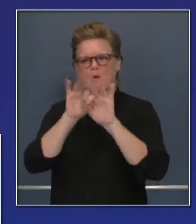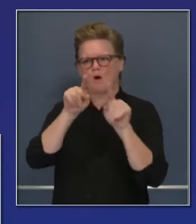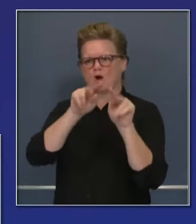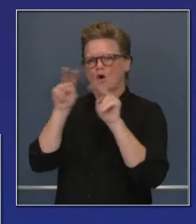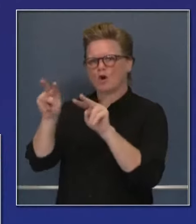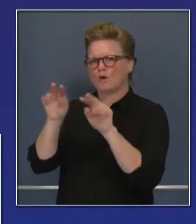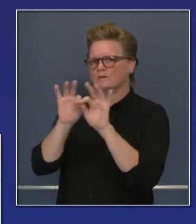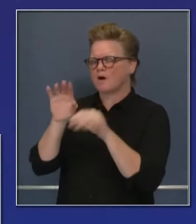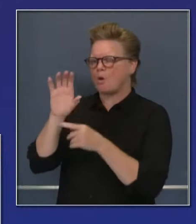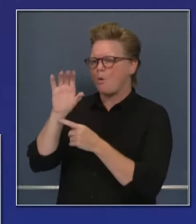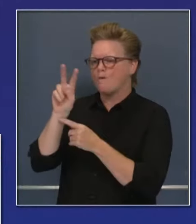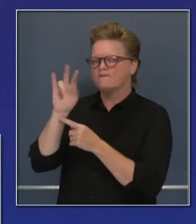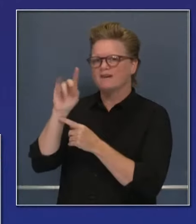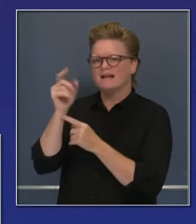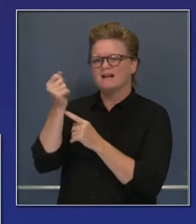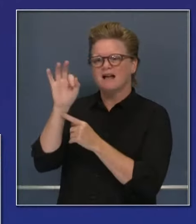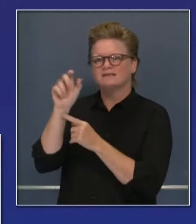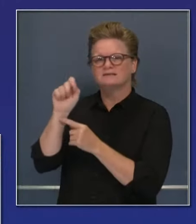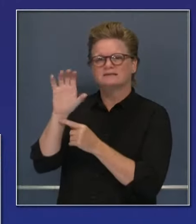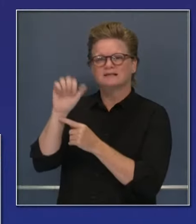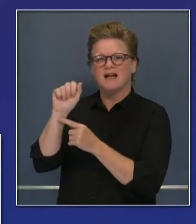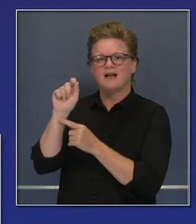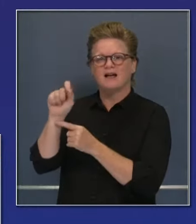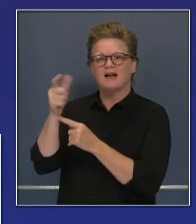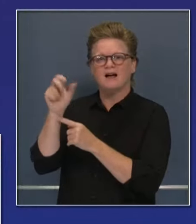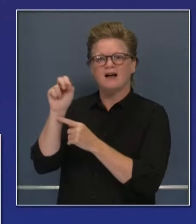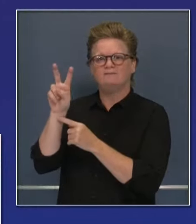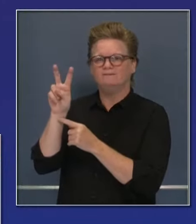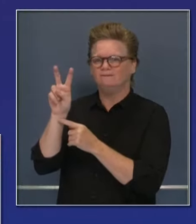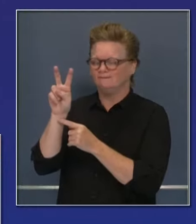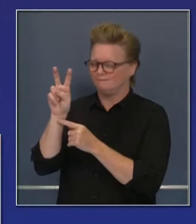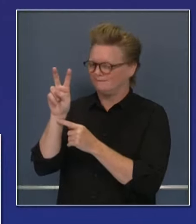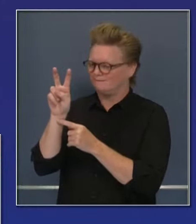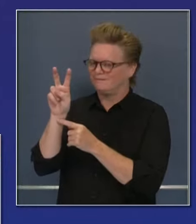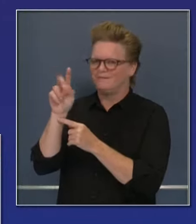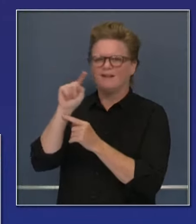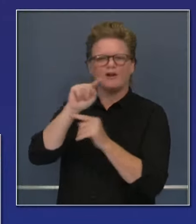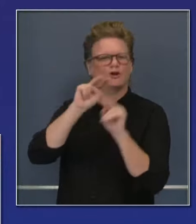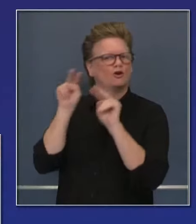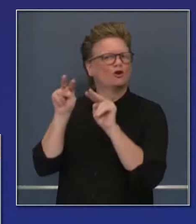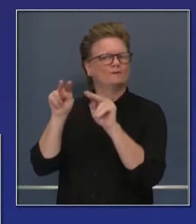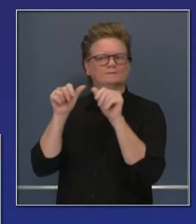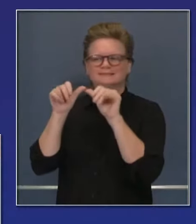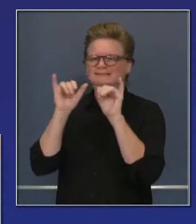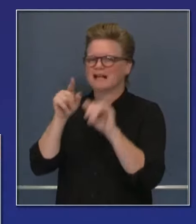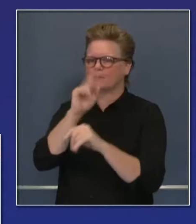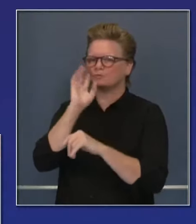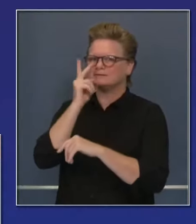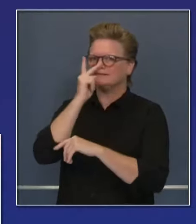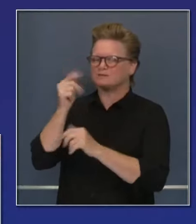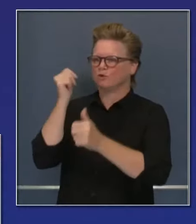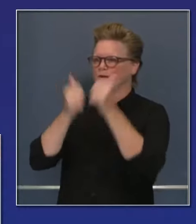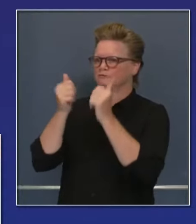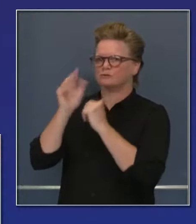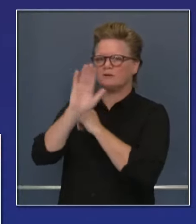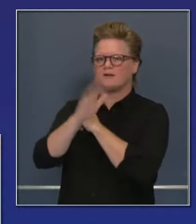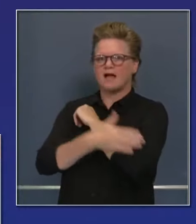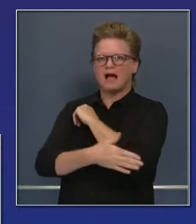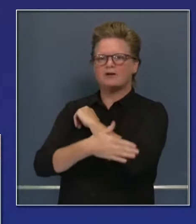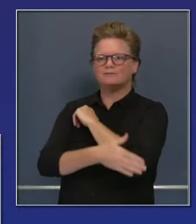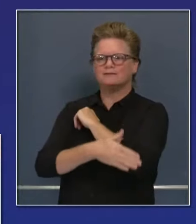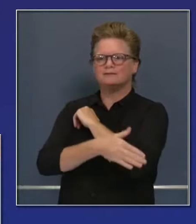covid19.ca.gov, and see what exactly that means in terms of sectors that are open through the state health officer order. But